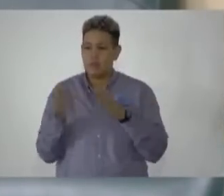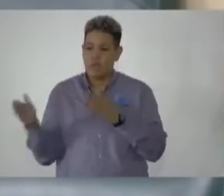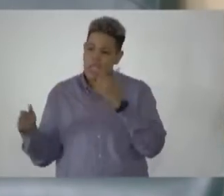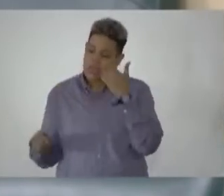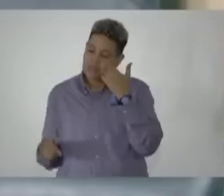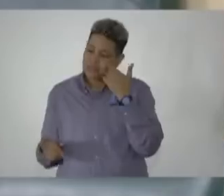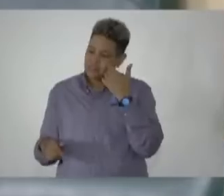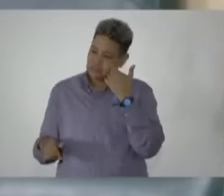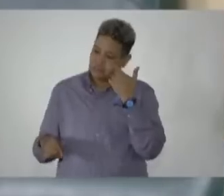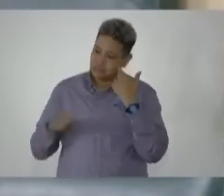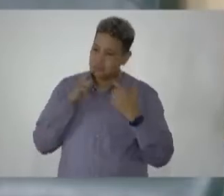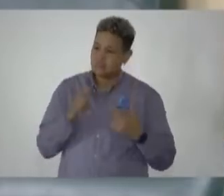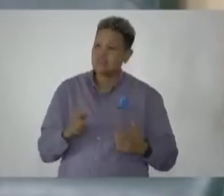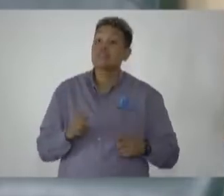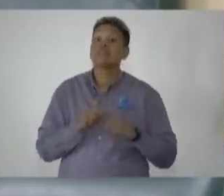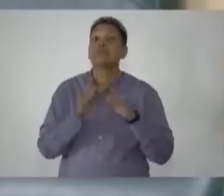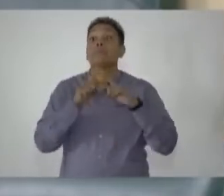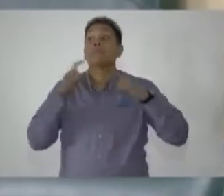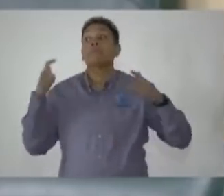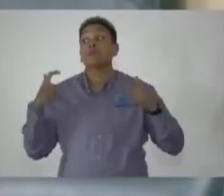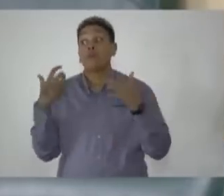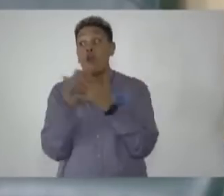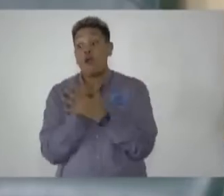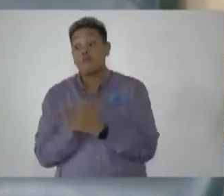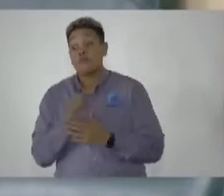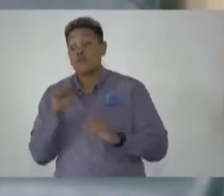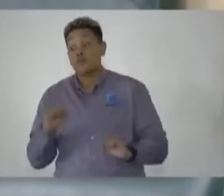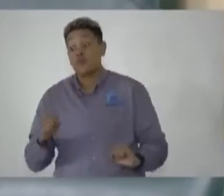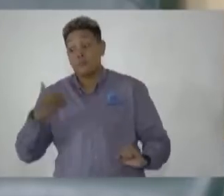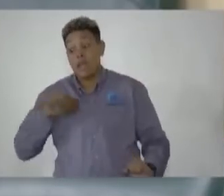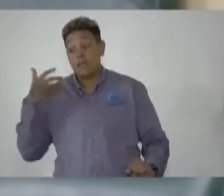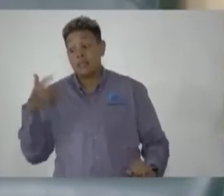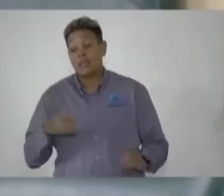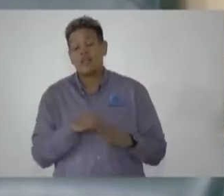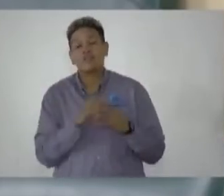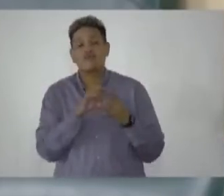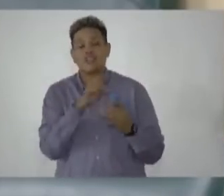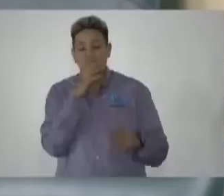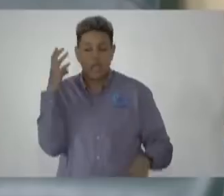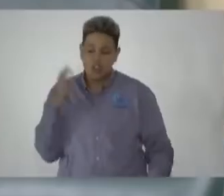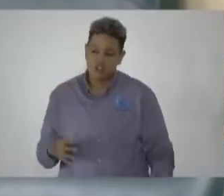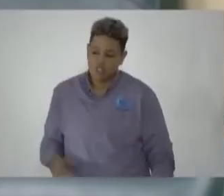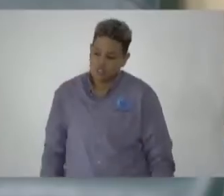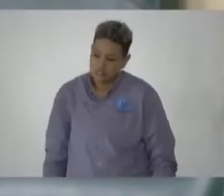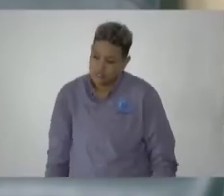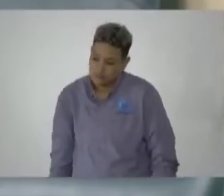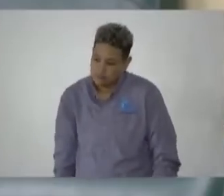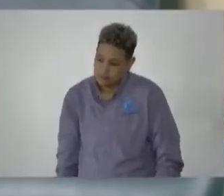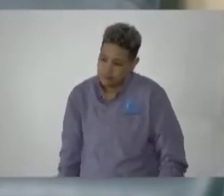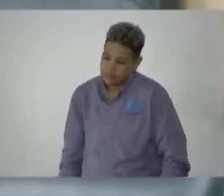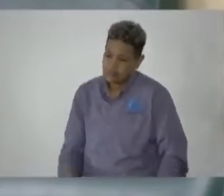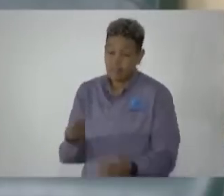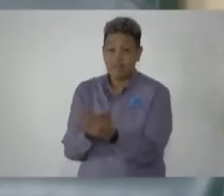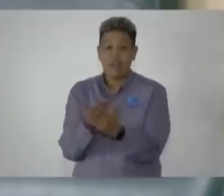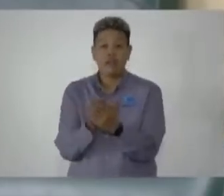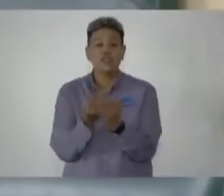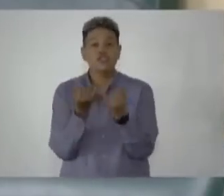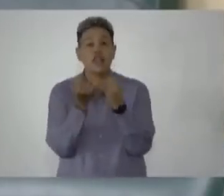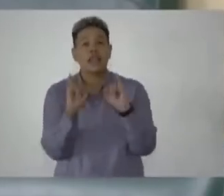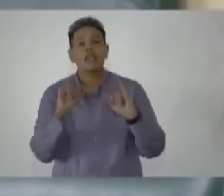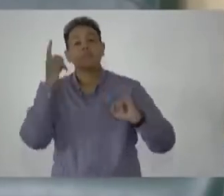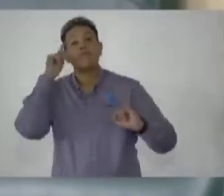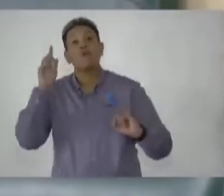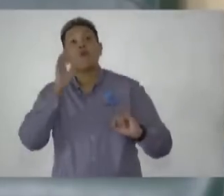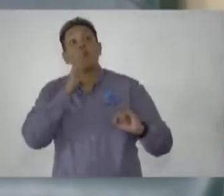are significant opportunities that could be had there. But financial independence